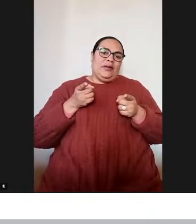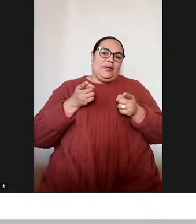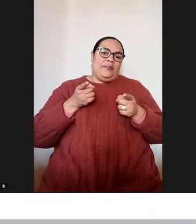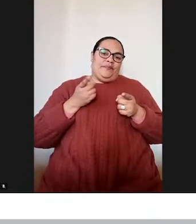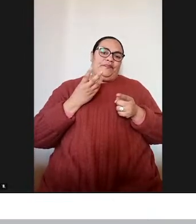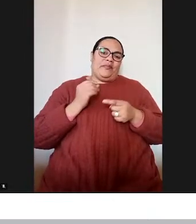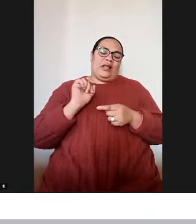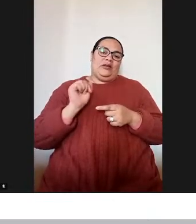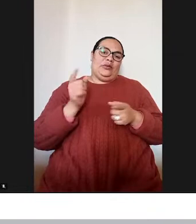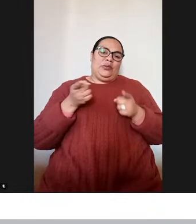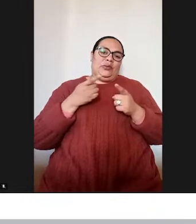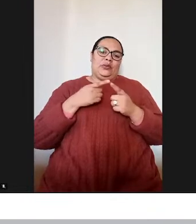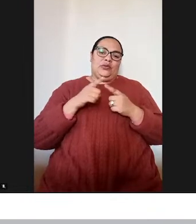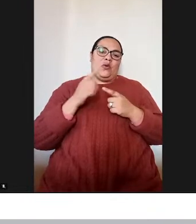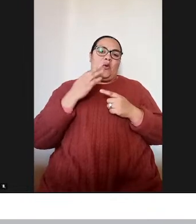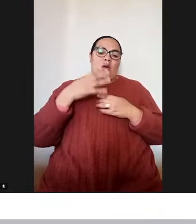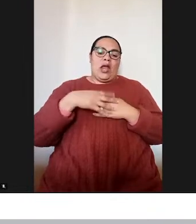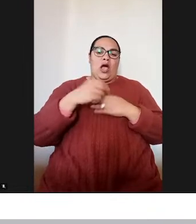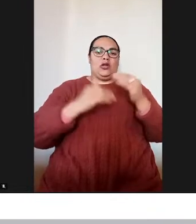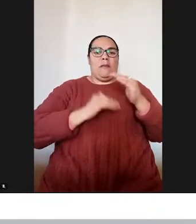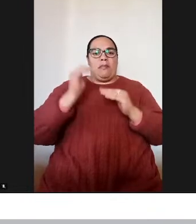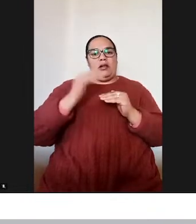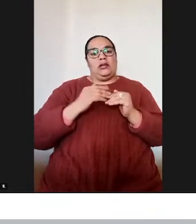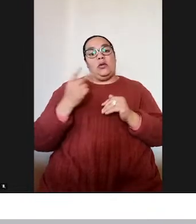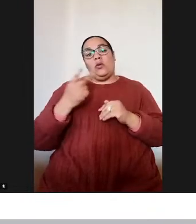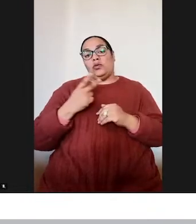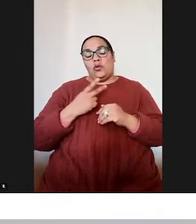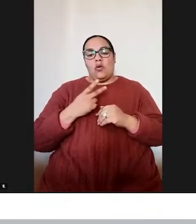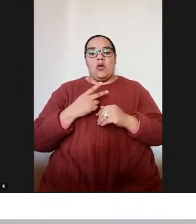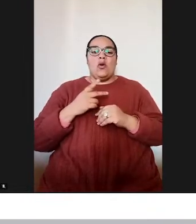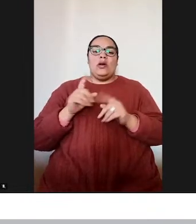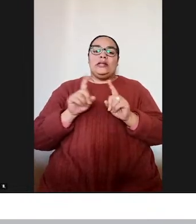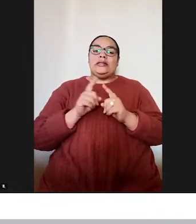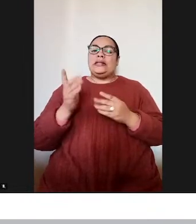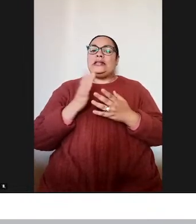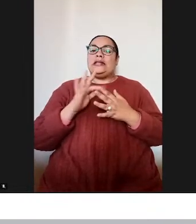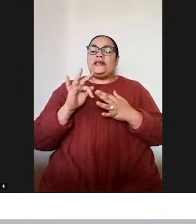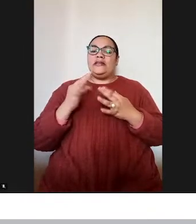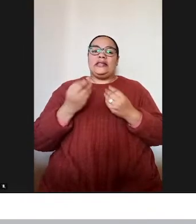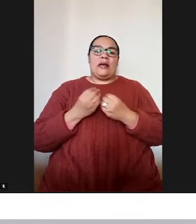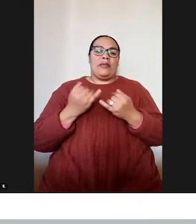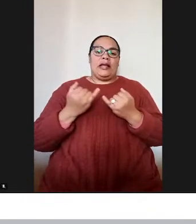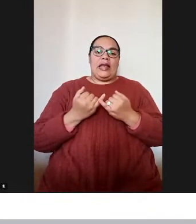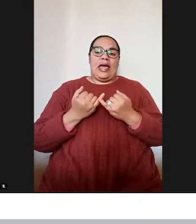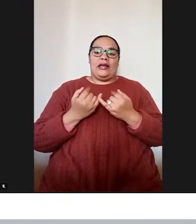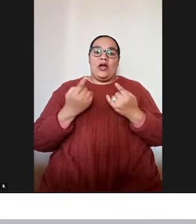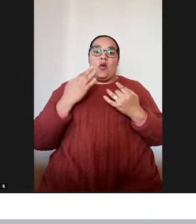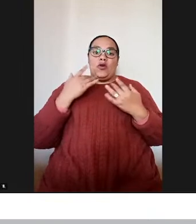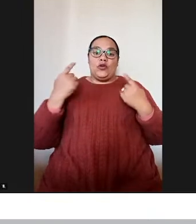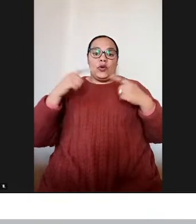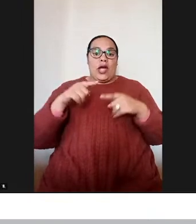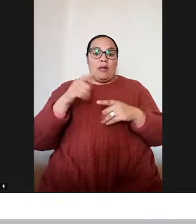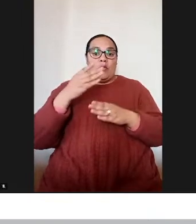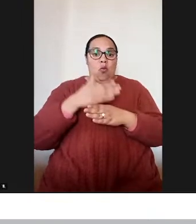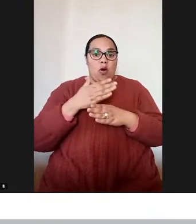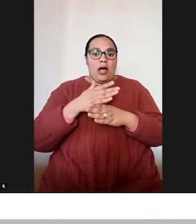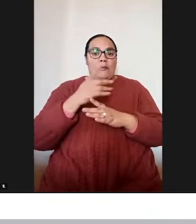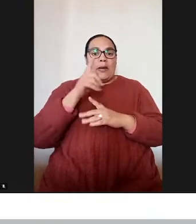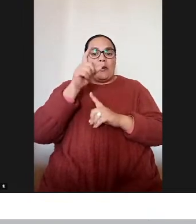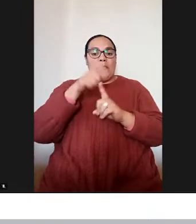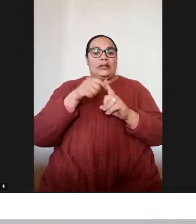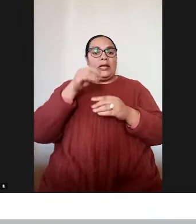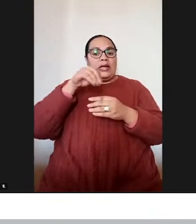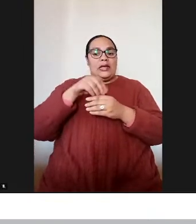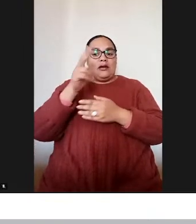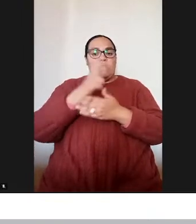them moving out of the building, and also even something as coming to work and someone had to come into the garage and you can